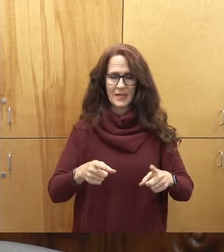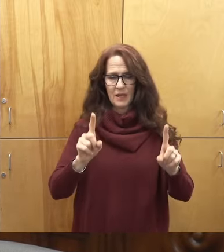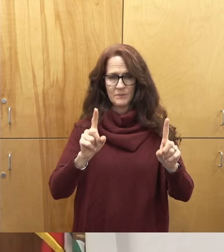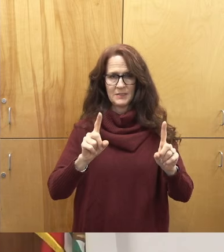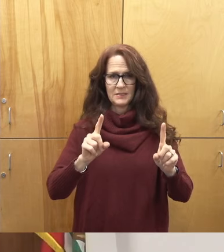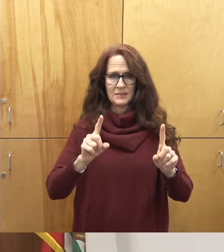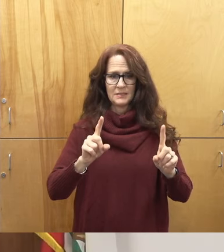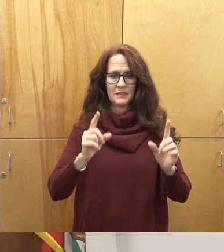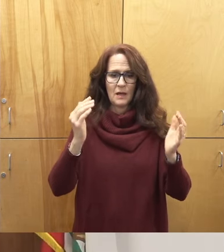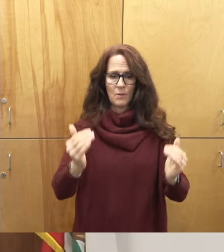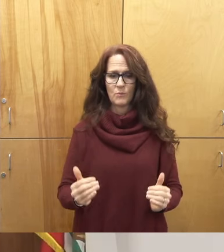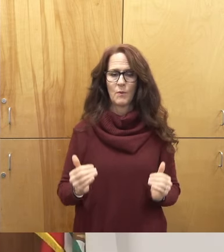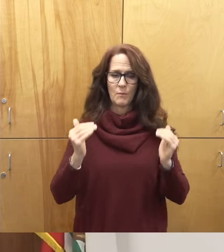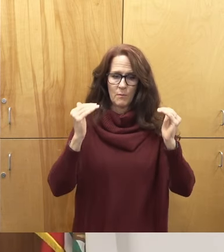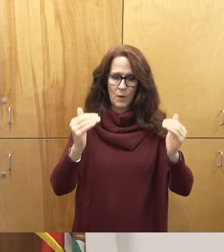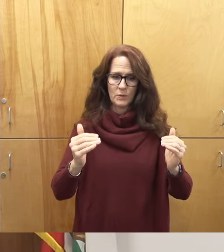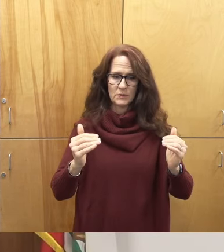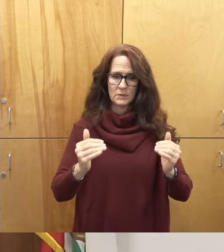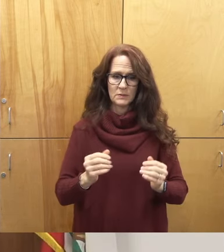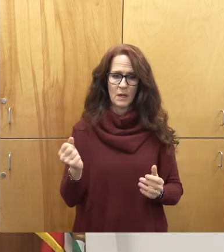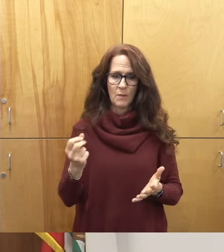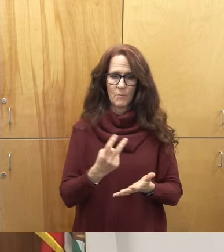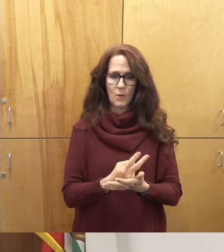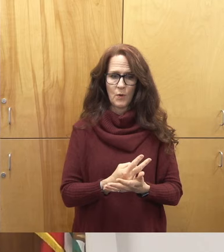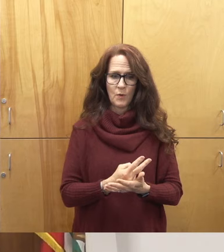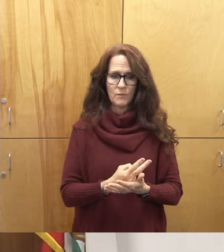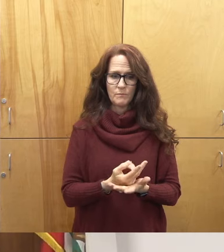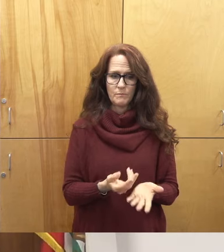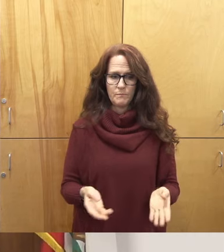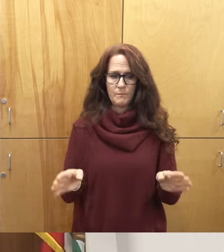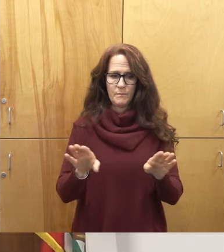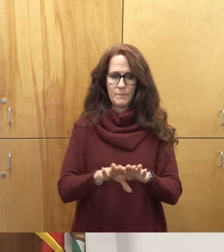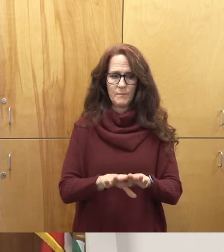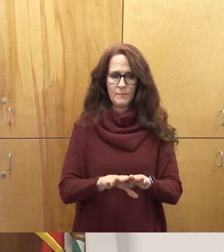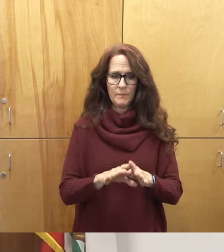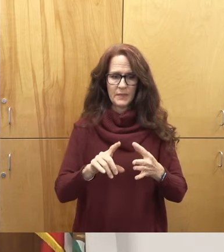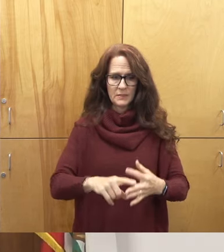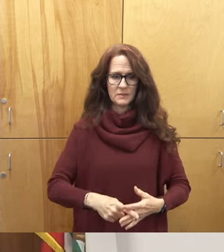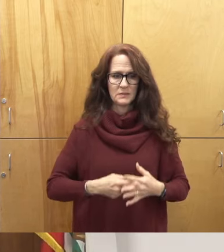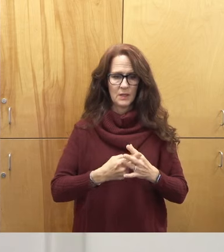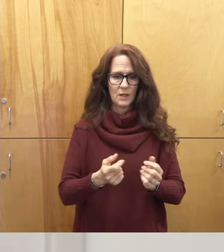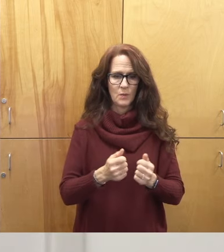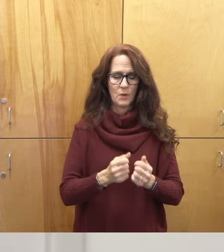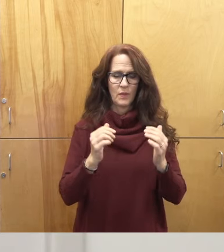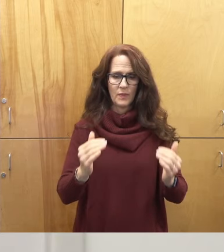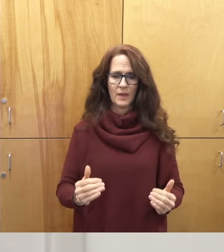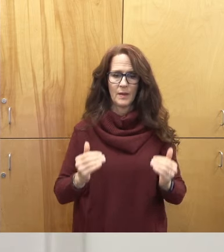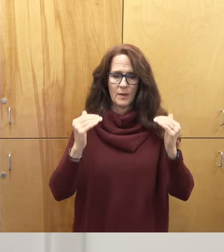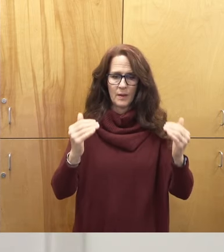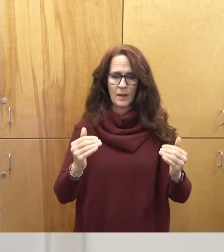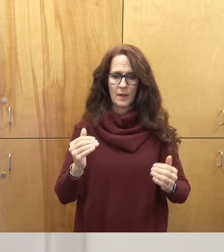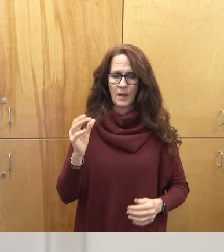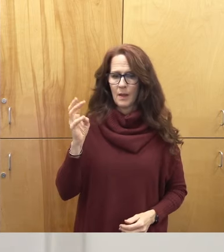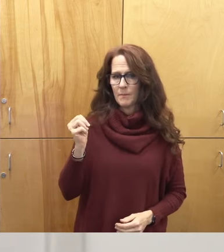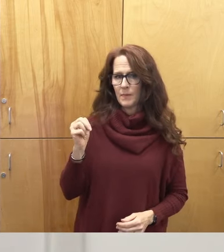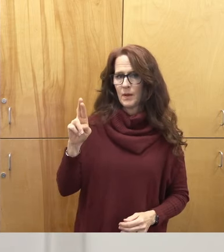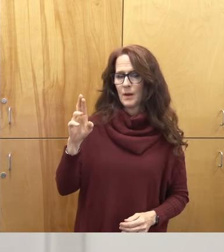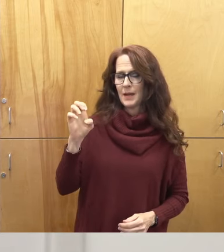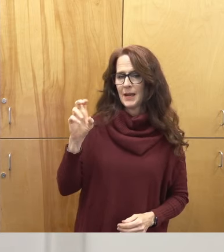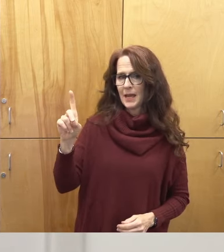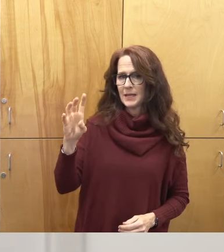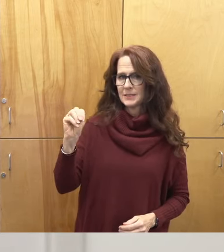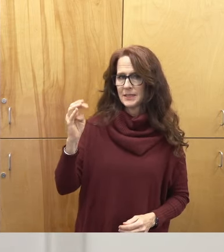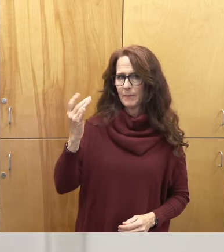of promotions that were approved in closed session, starting with the promotion of Mr. Ed Samuels